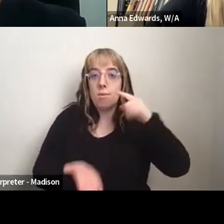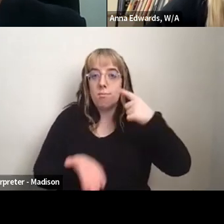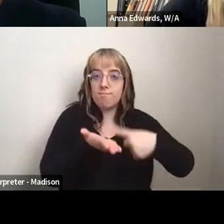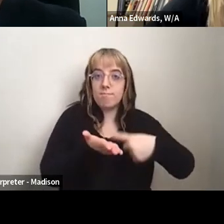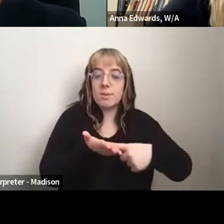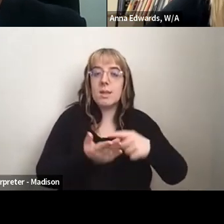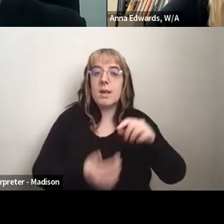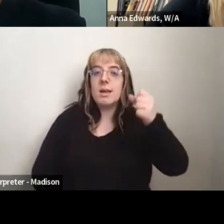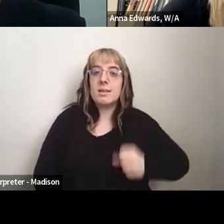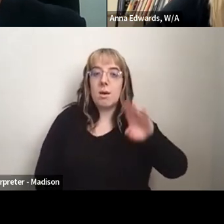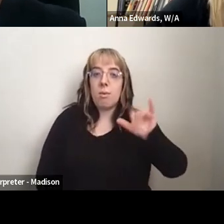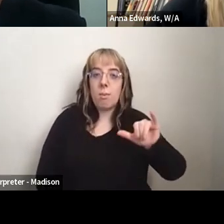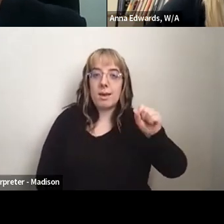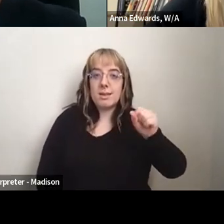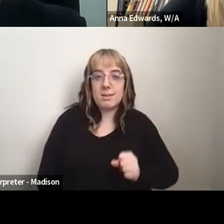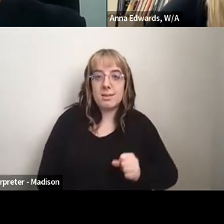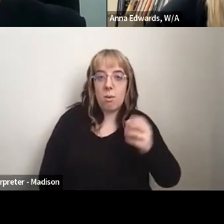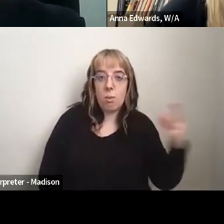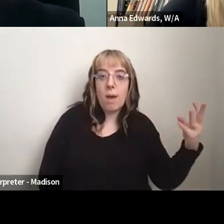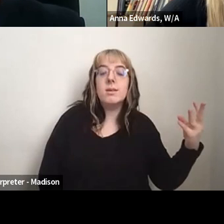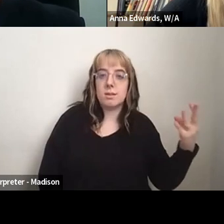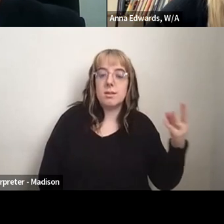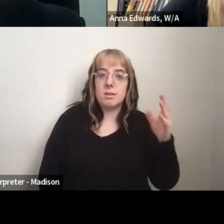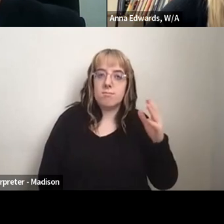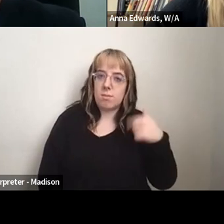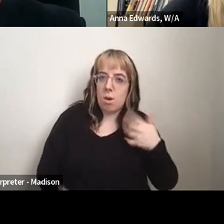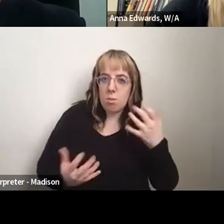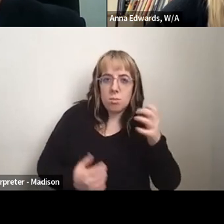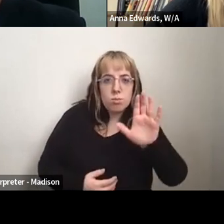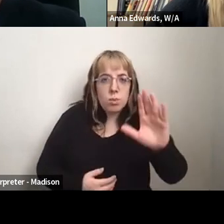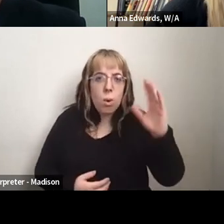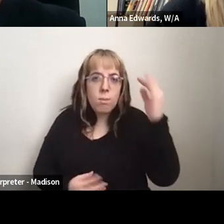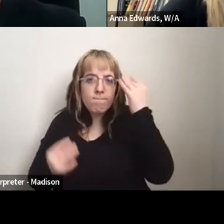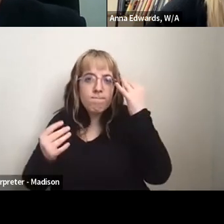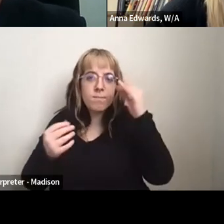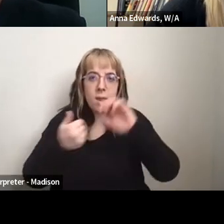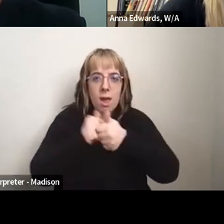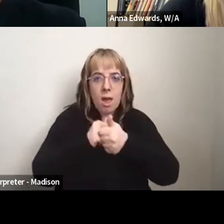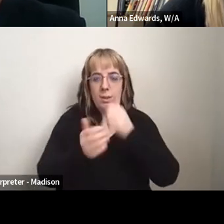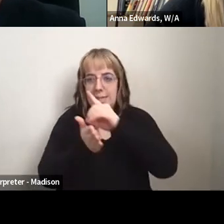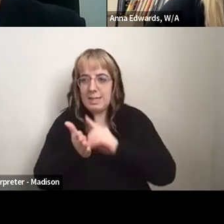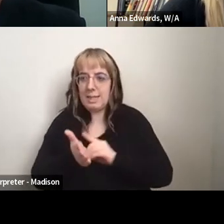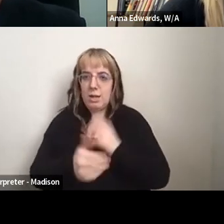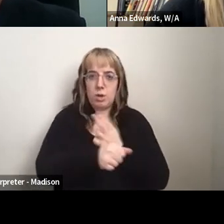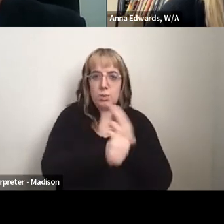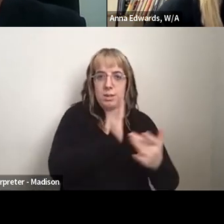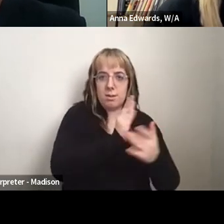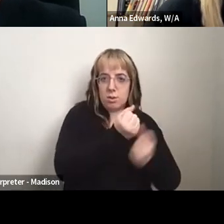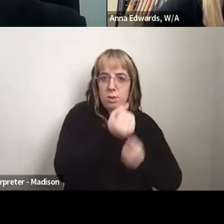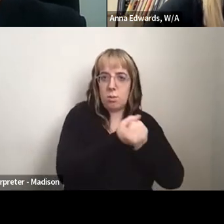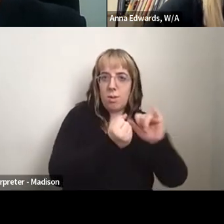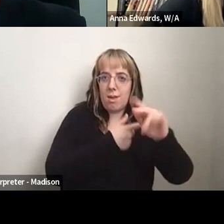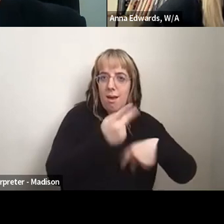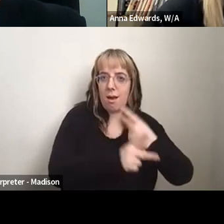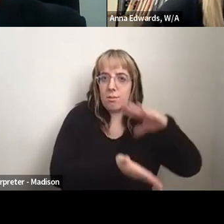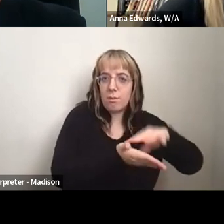but would love to hear how you all think about the needs of all learners and really designing and using technology to support that.